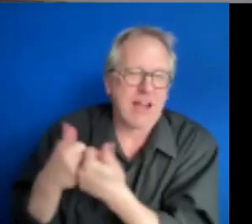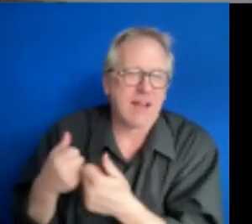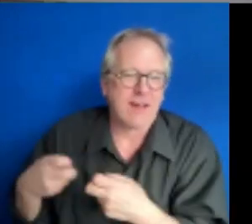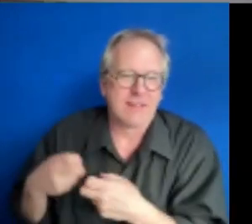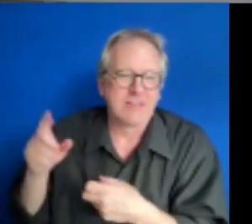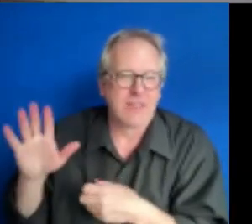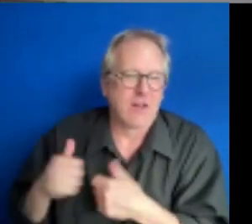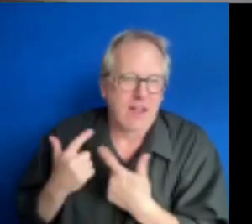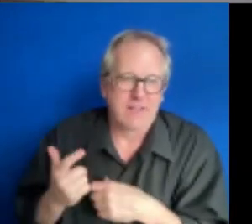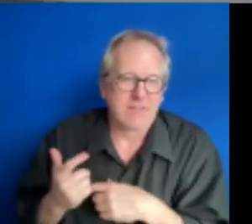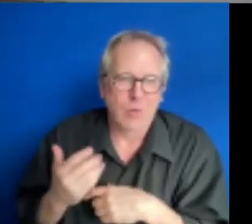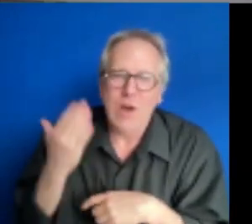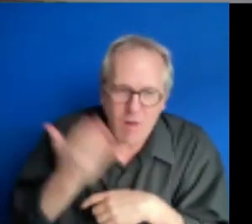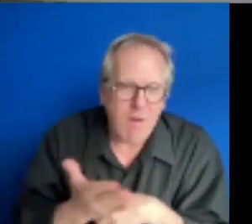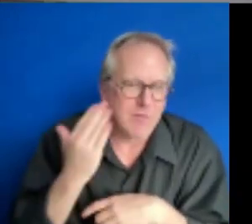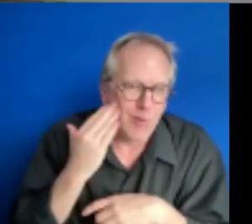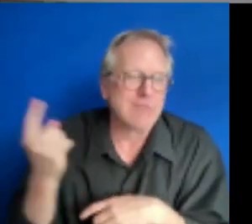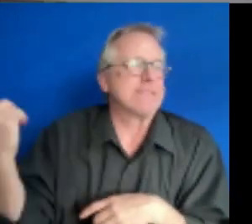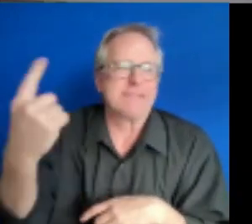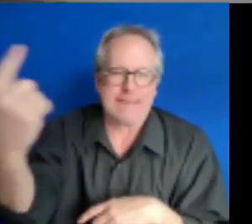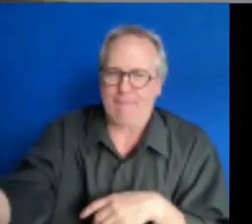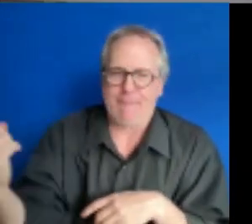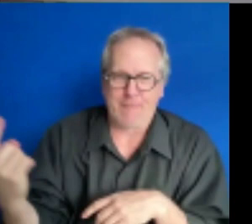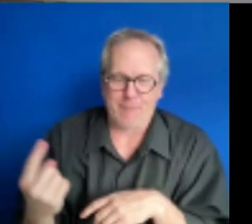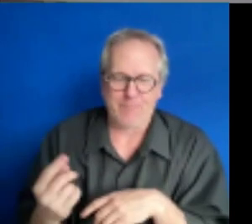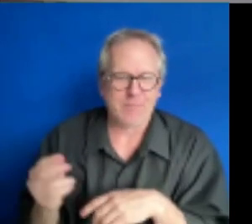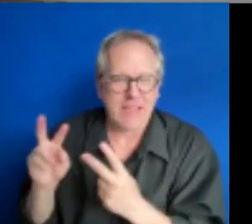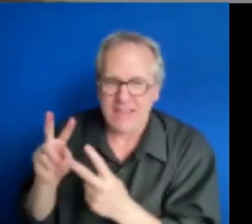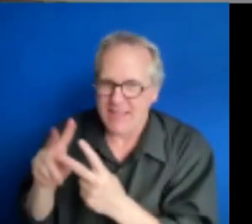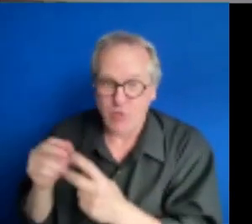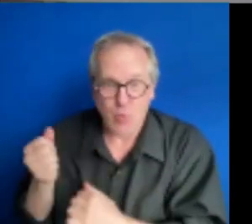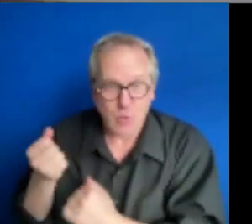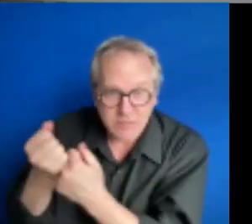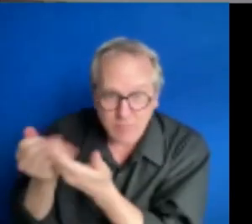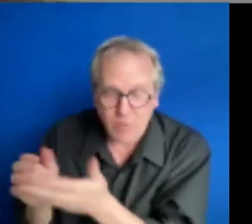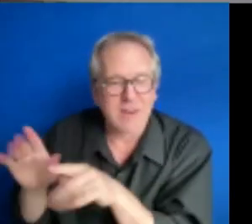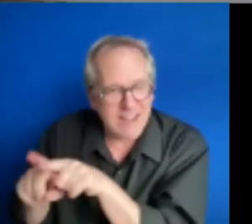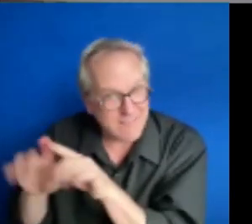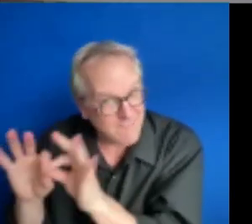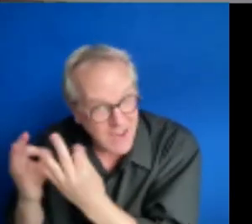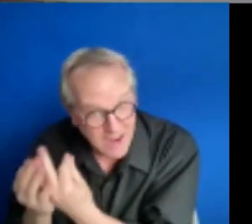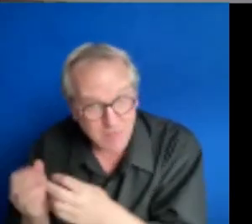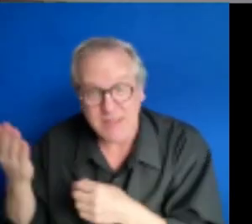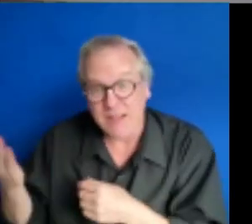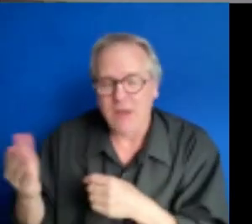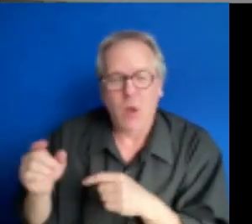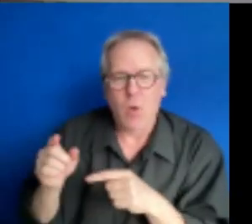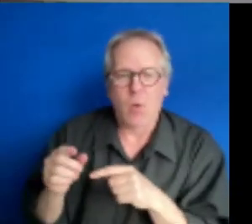their lives, who, you know, whether we're supporting them as family members,